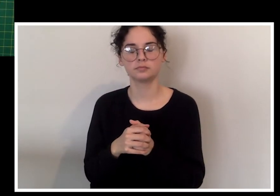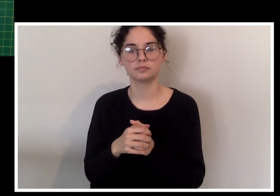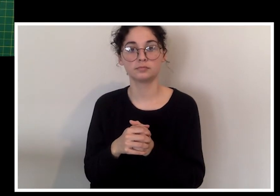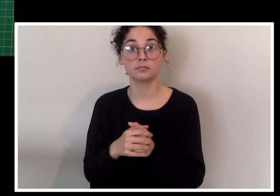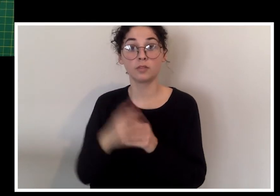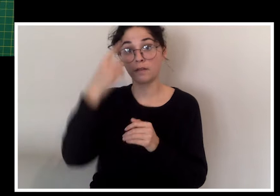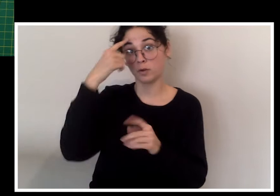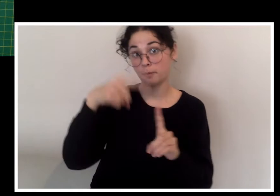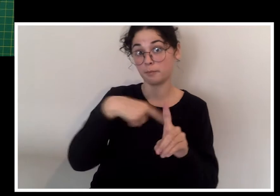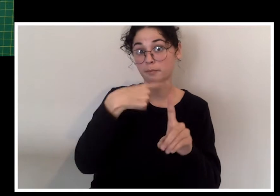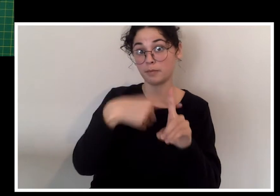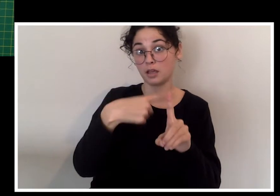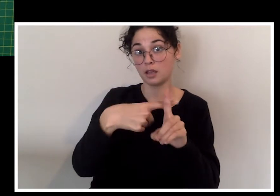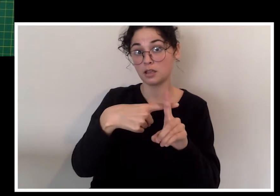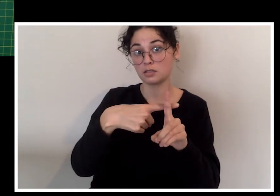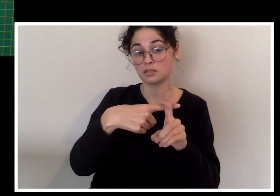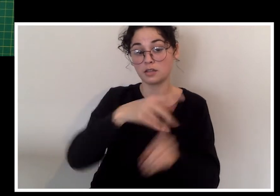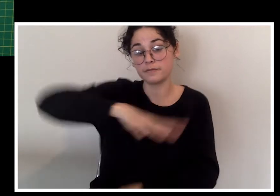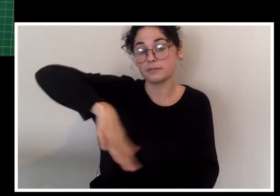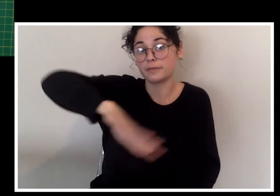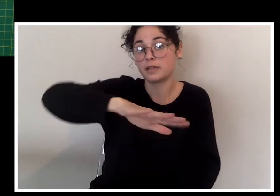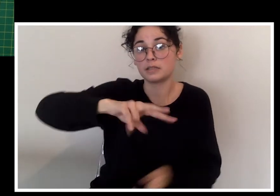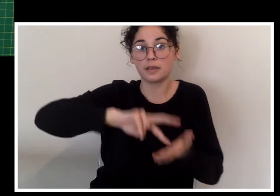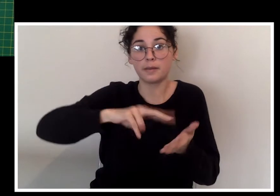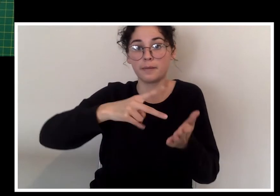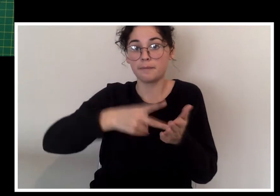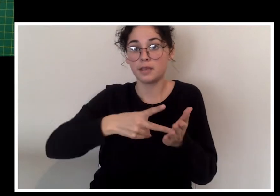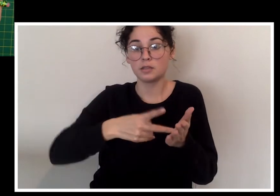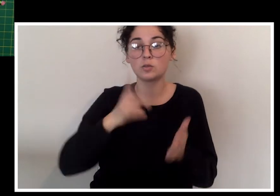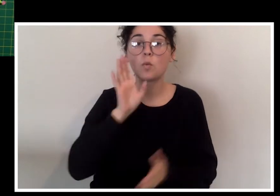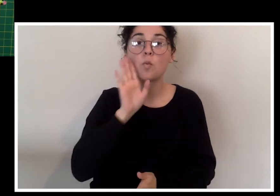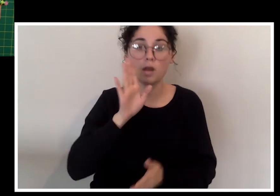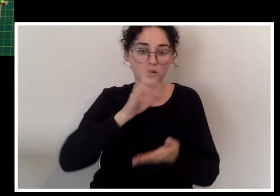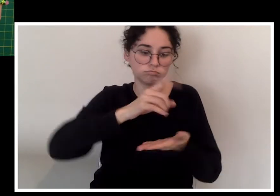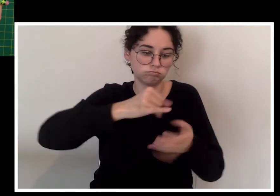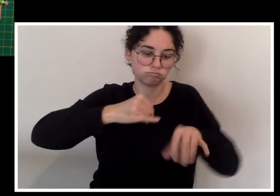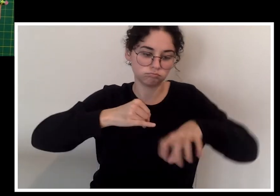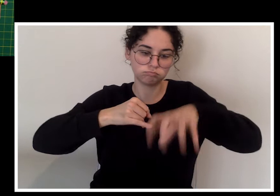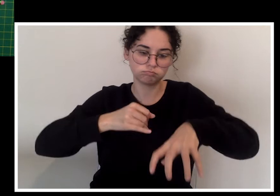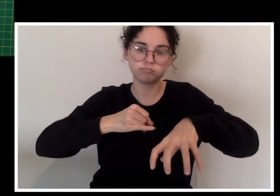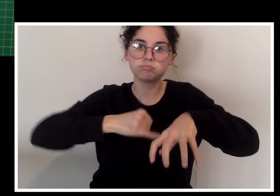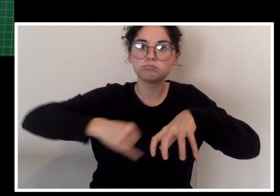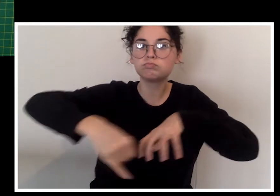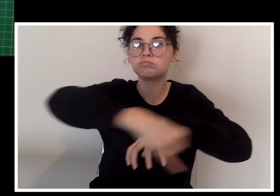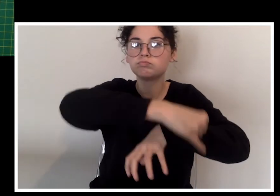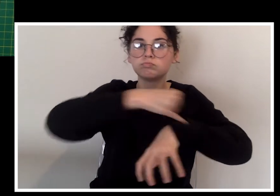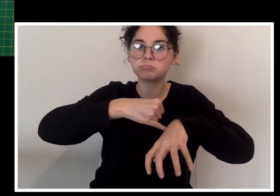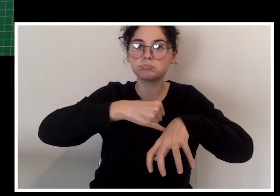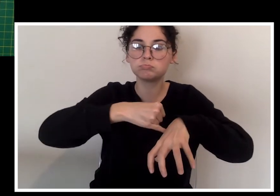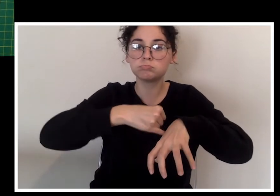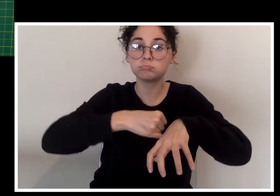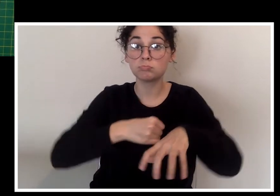The positive space is whatever we are tracing. The inside of that, we're going to put a design in there. The